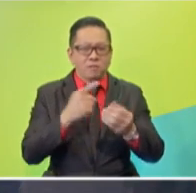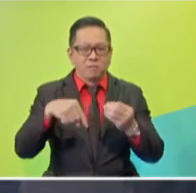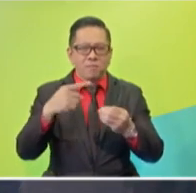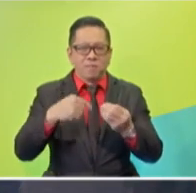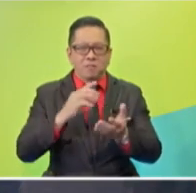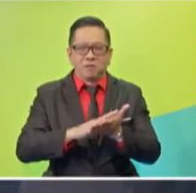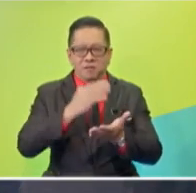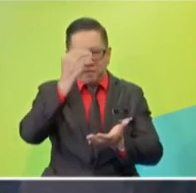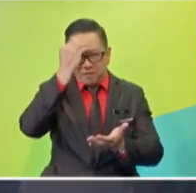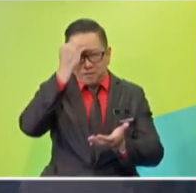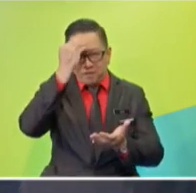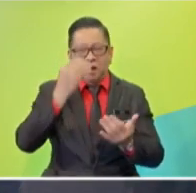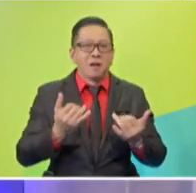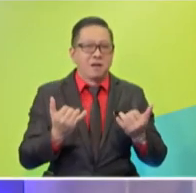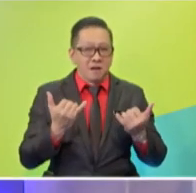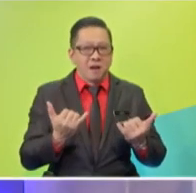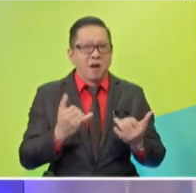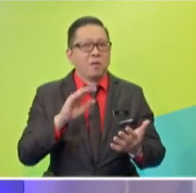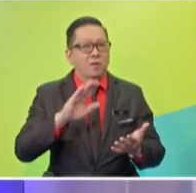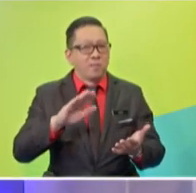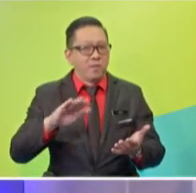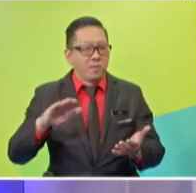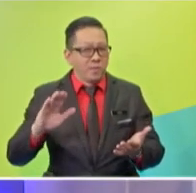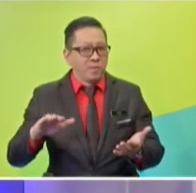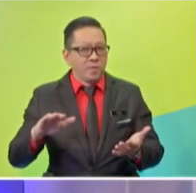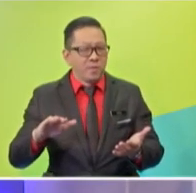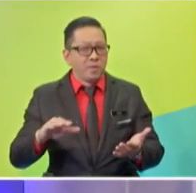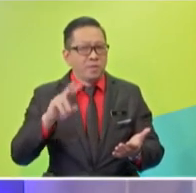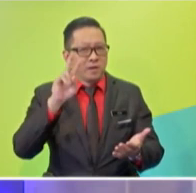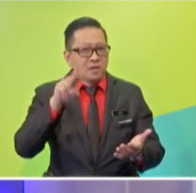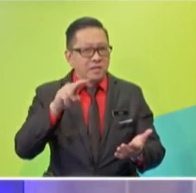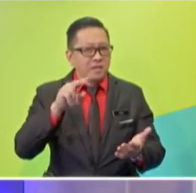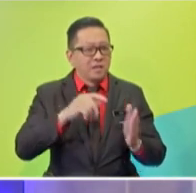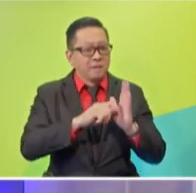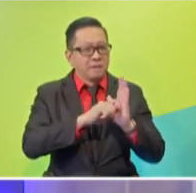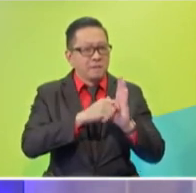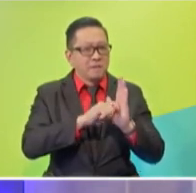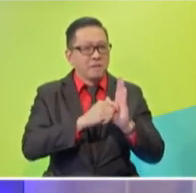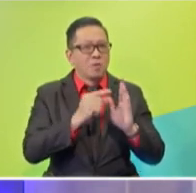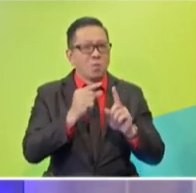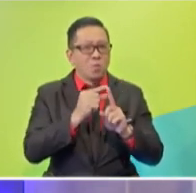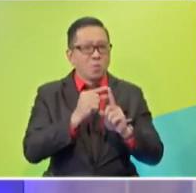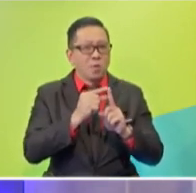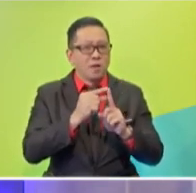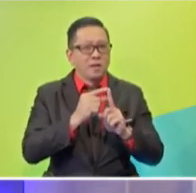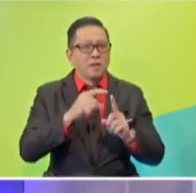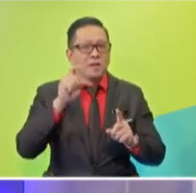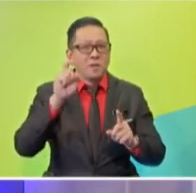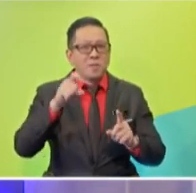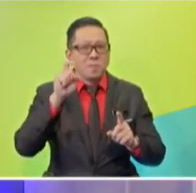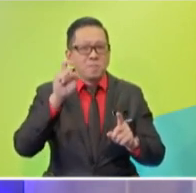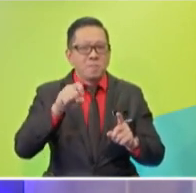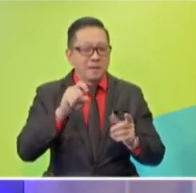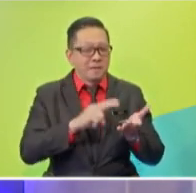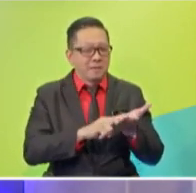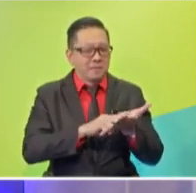important while you are listening, try to look at the keywords. That's why before we start listening to the audio, we need to